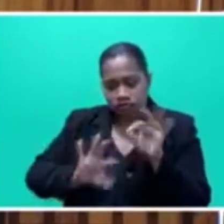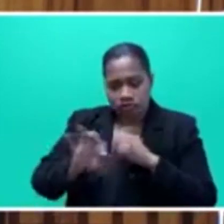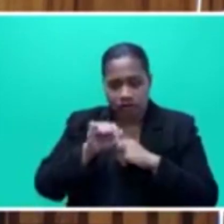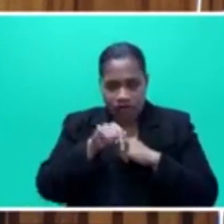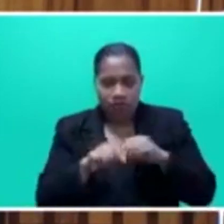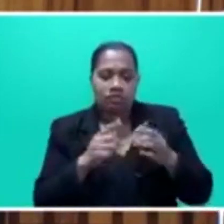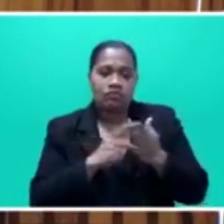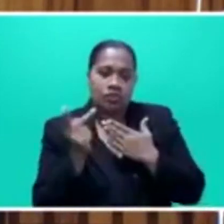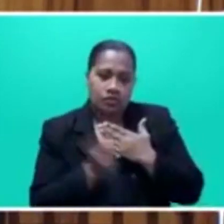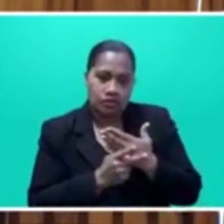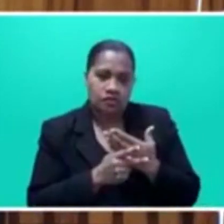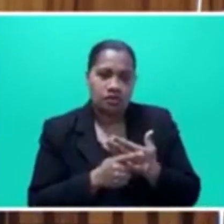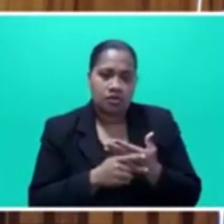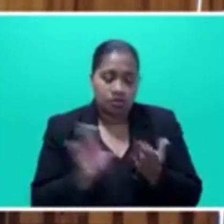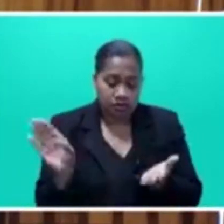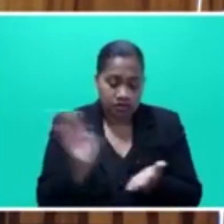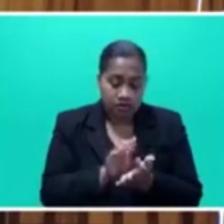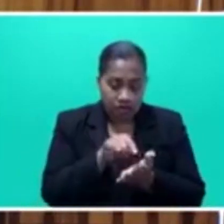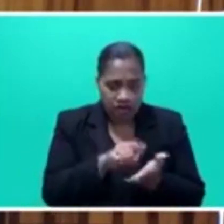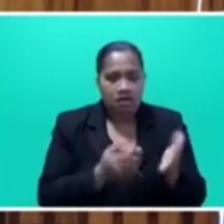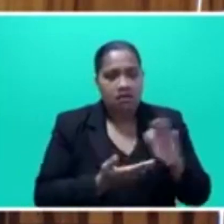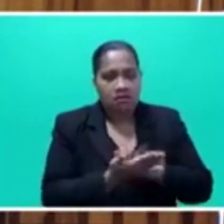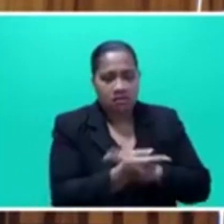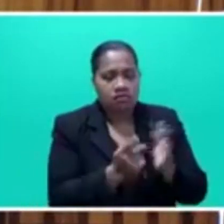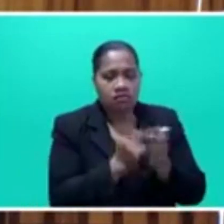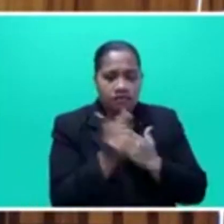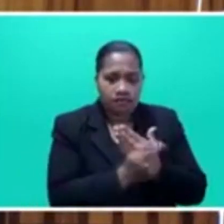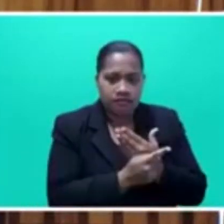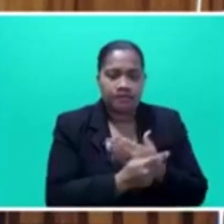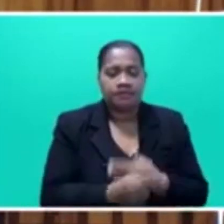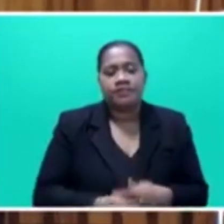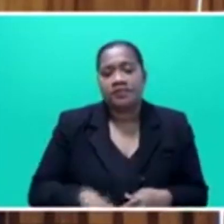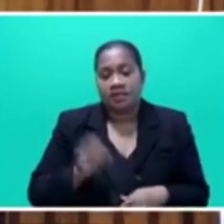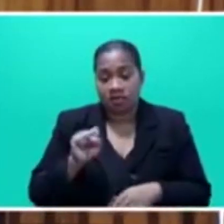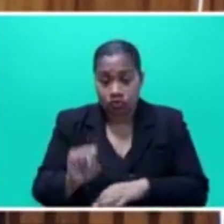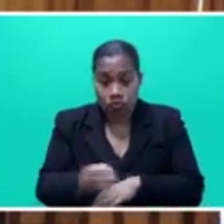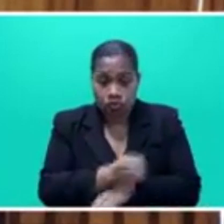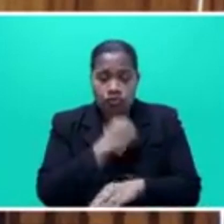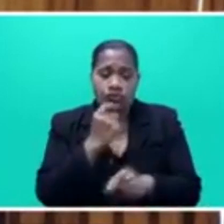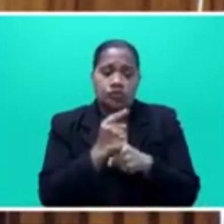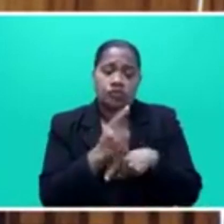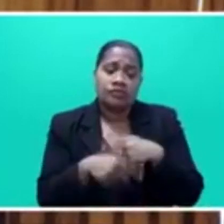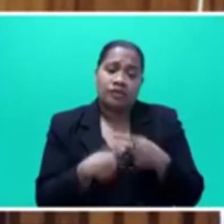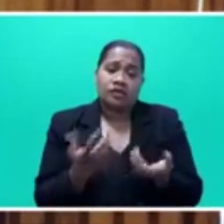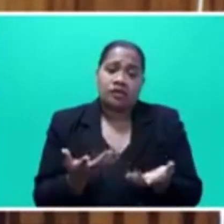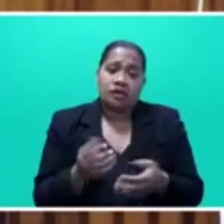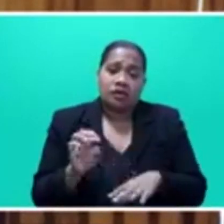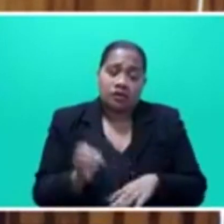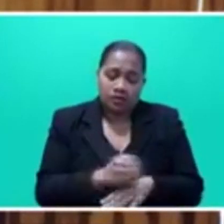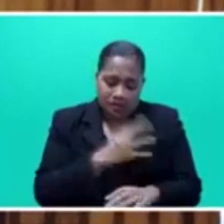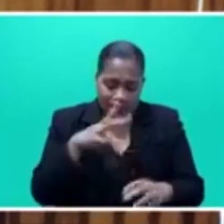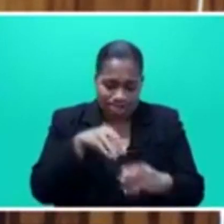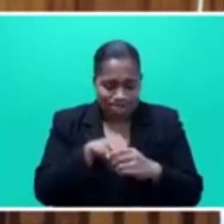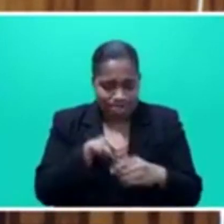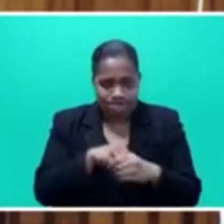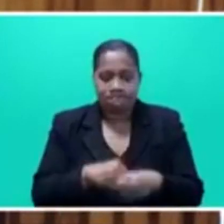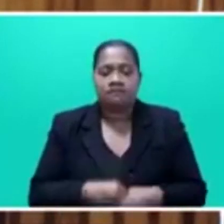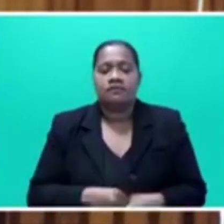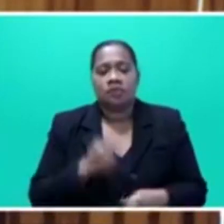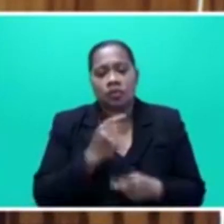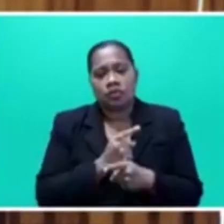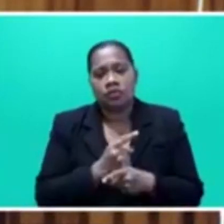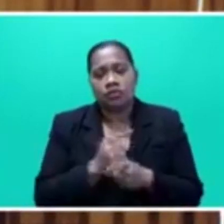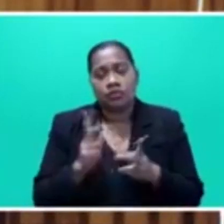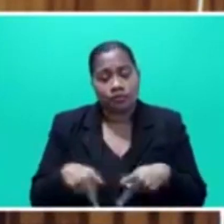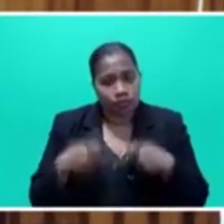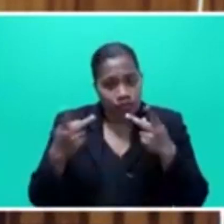accelerated financing under this particular program. Mr. Speaker, sir, and of course oceans, we've talked about how oceans has now been included, Mr. Speaker, sir. We've also